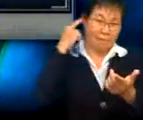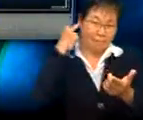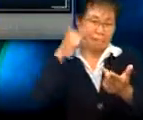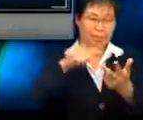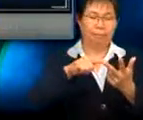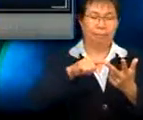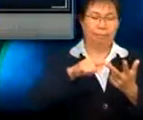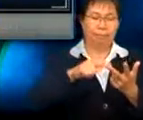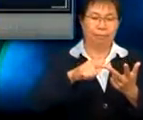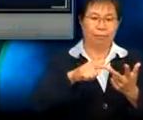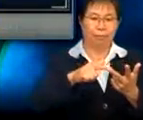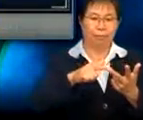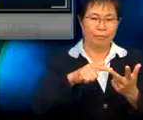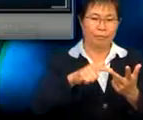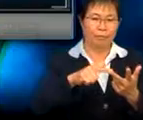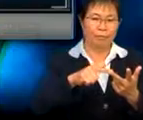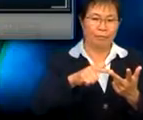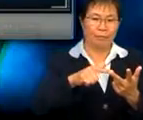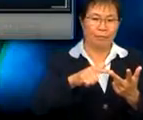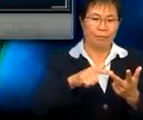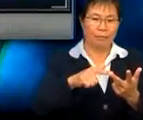the middle ear,